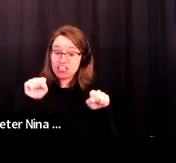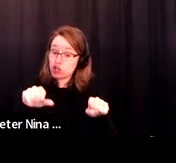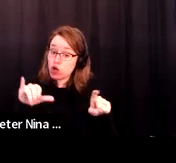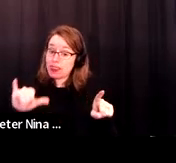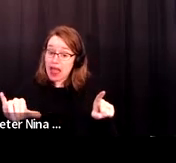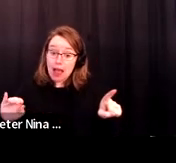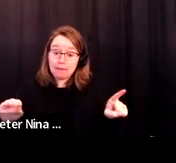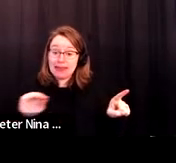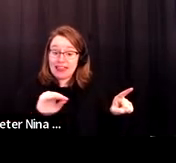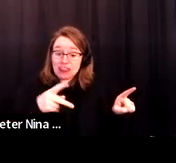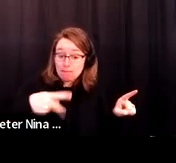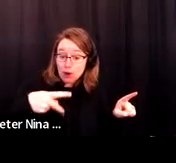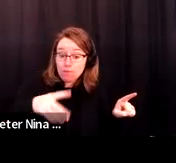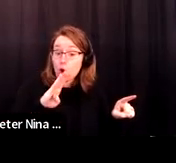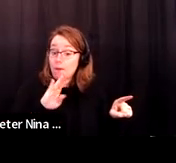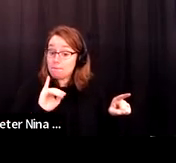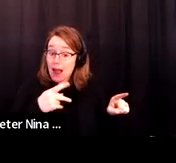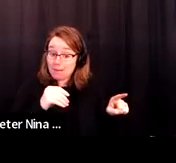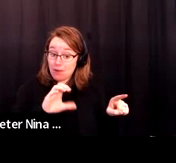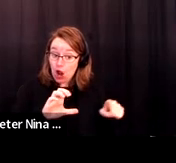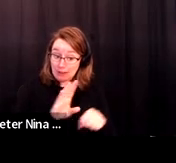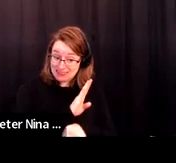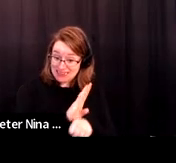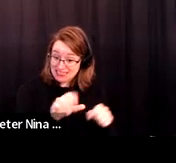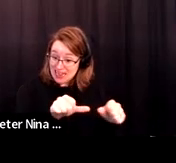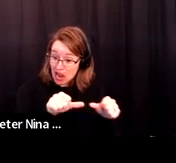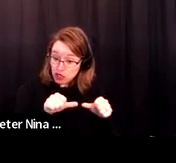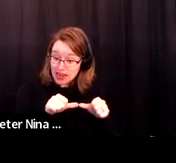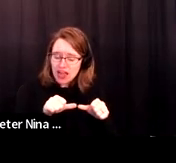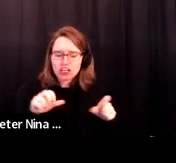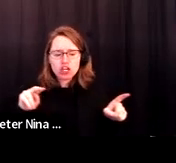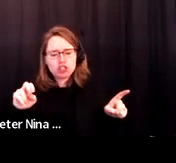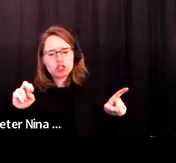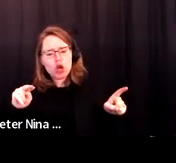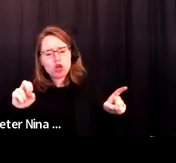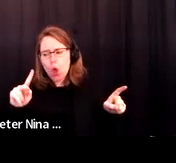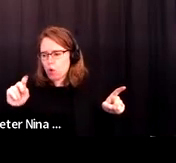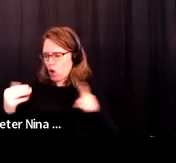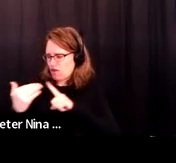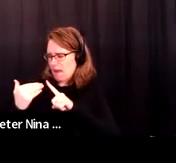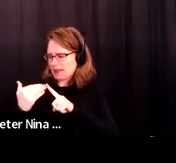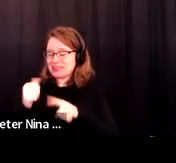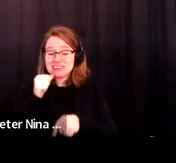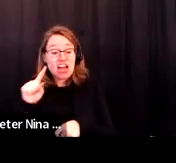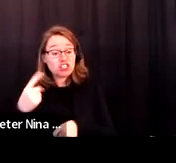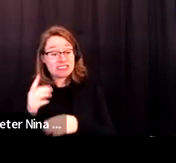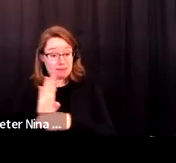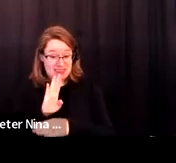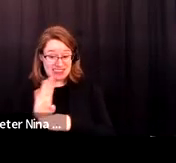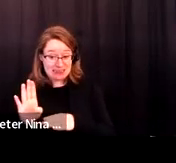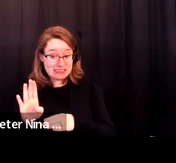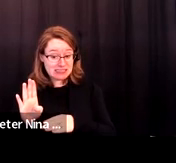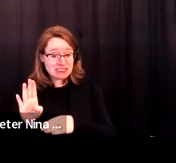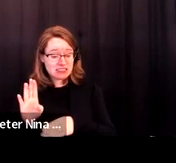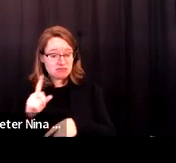the BIPOC business area? I mean, Nanoka reminds us it's not just business that drives the world. I mean, it seems